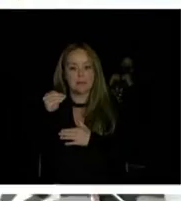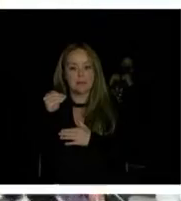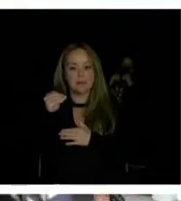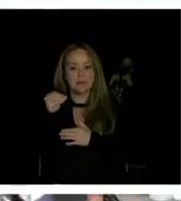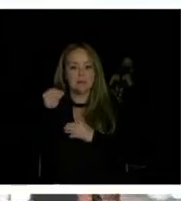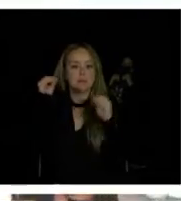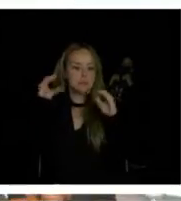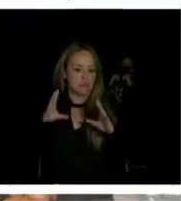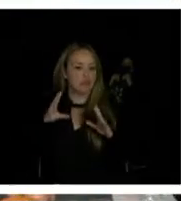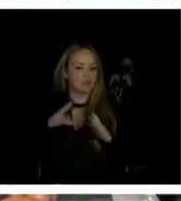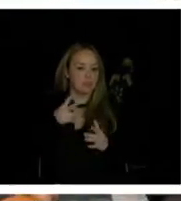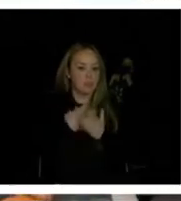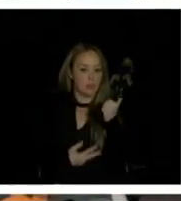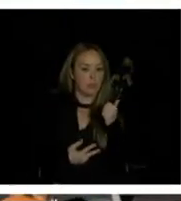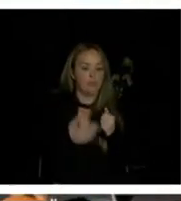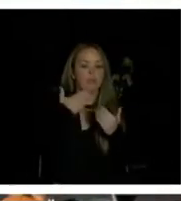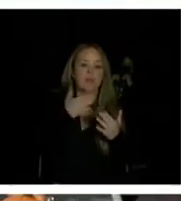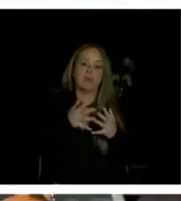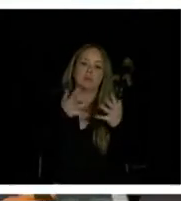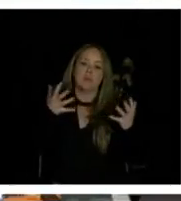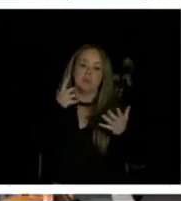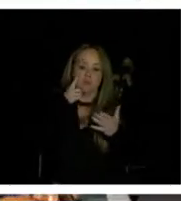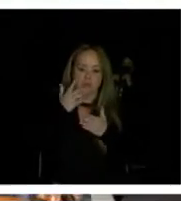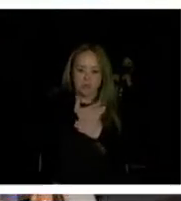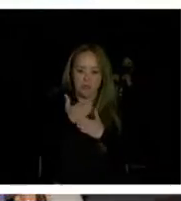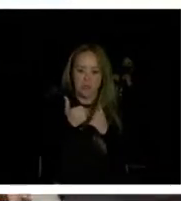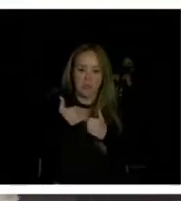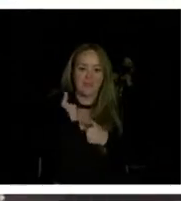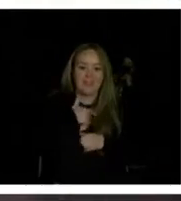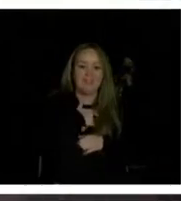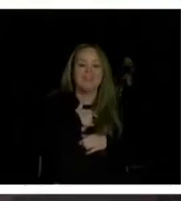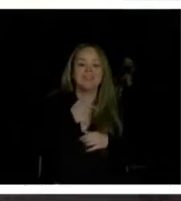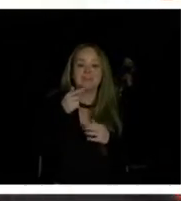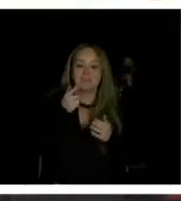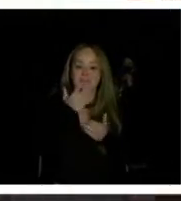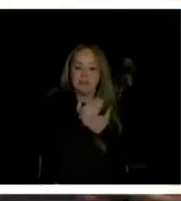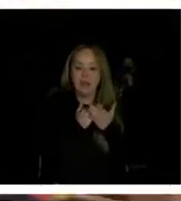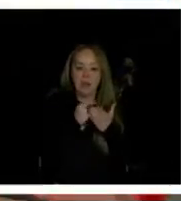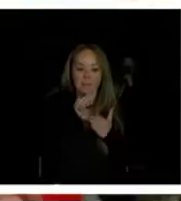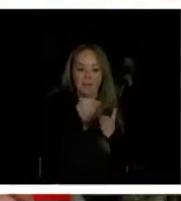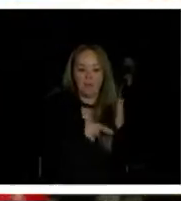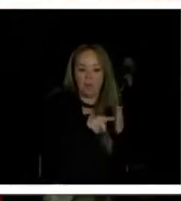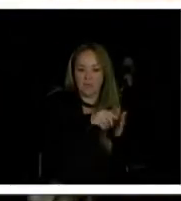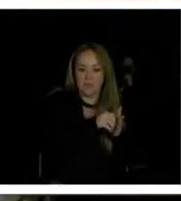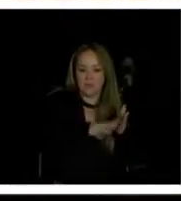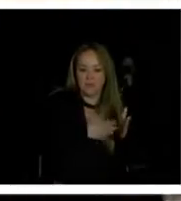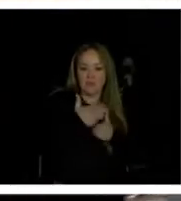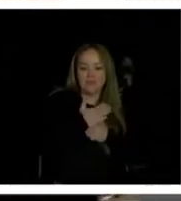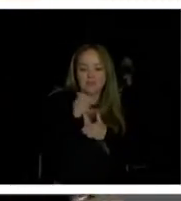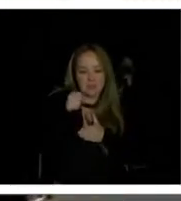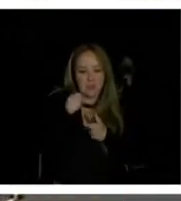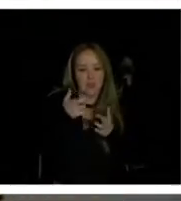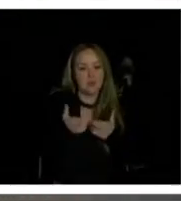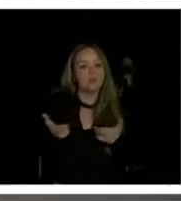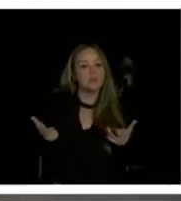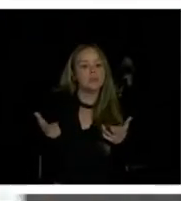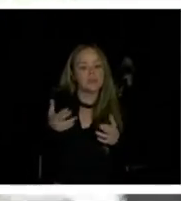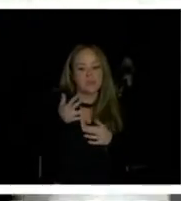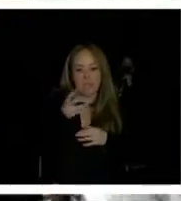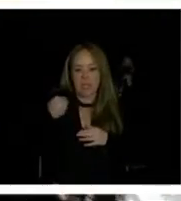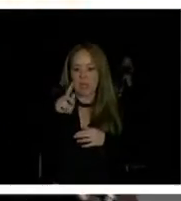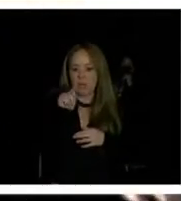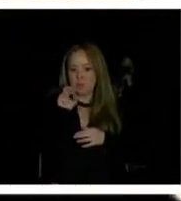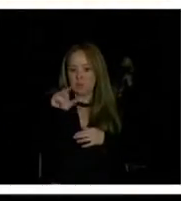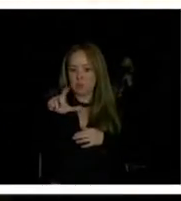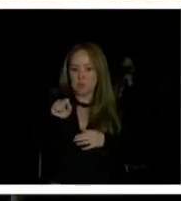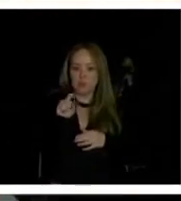students and teachers. Thank you so much for sharing with us. And I'll tell you, some of what she just shared, yes, resources and